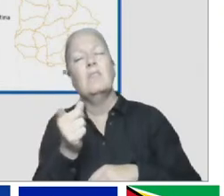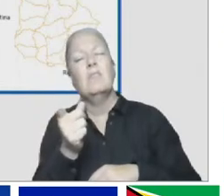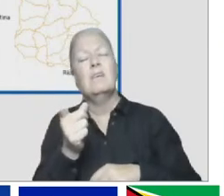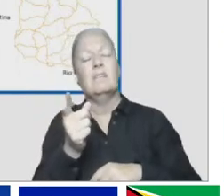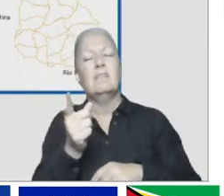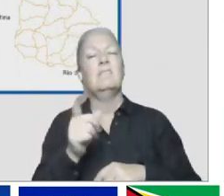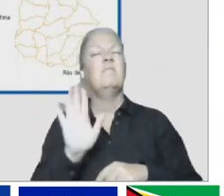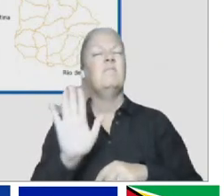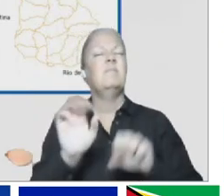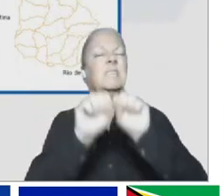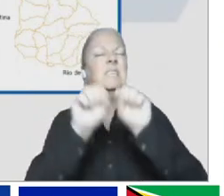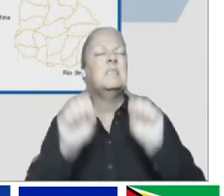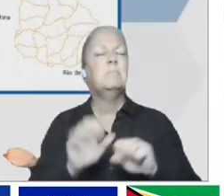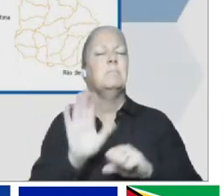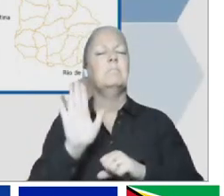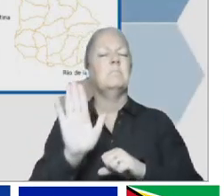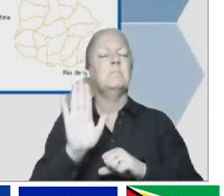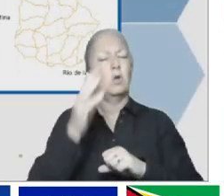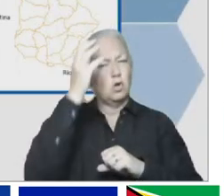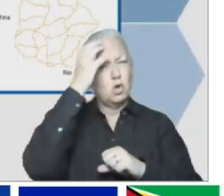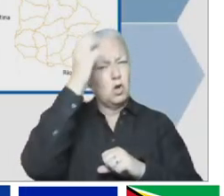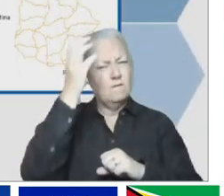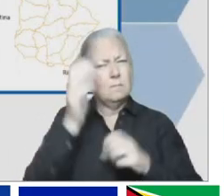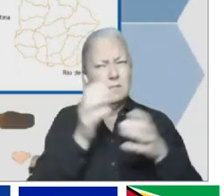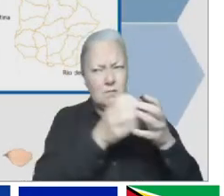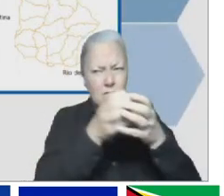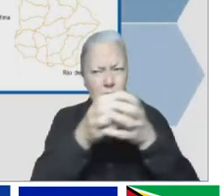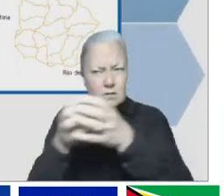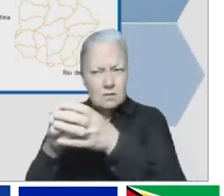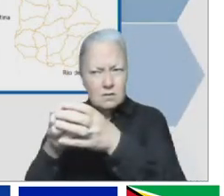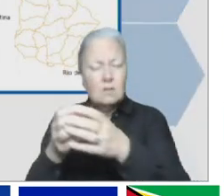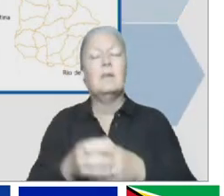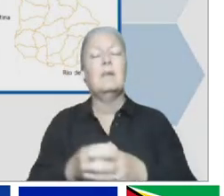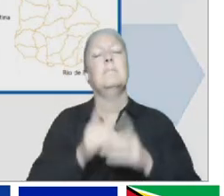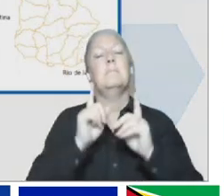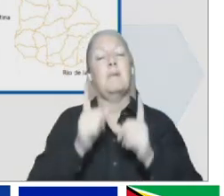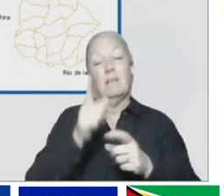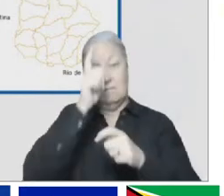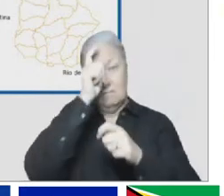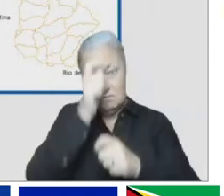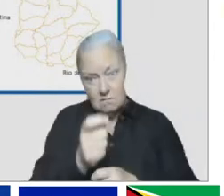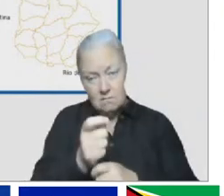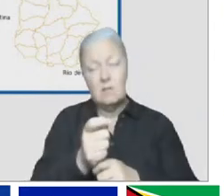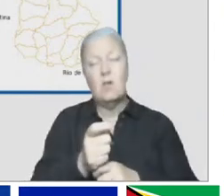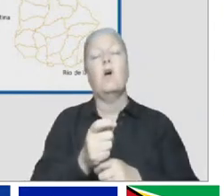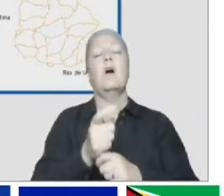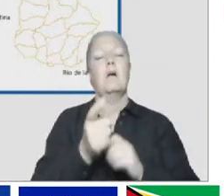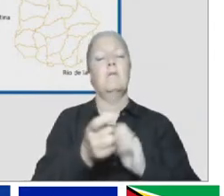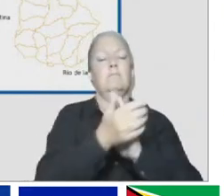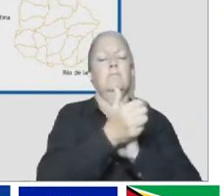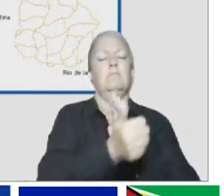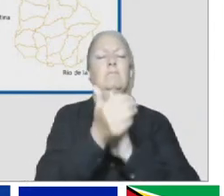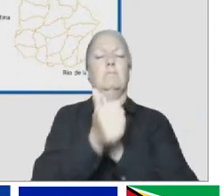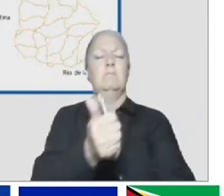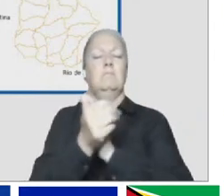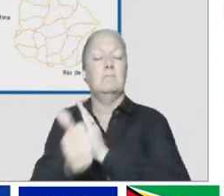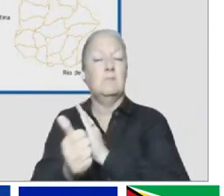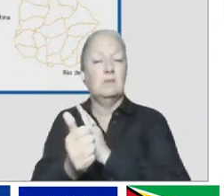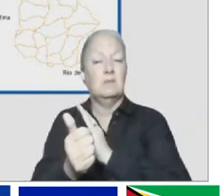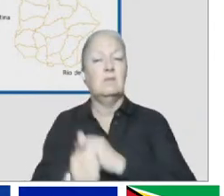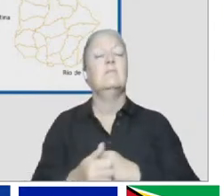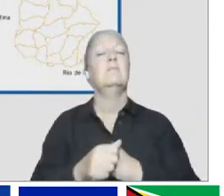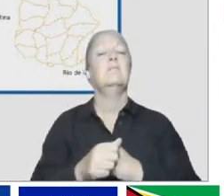by respecting the autonomy and competences of each institution. Our country is divided territorially in